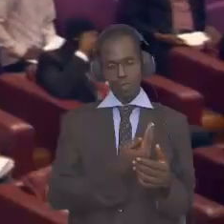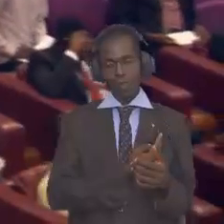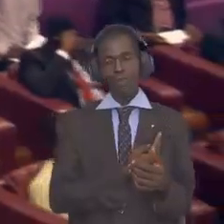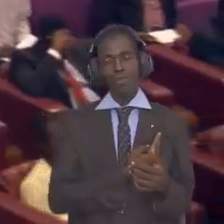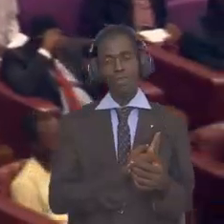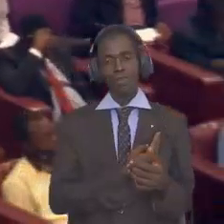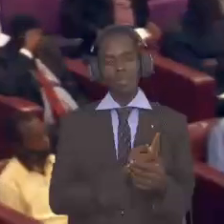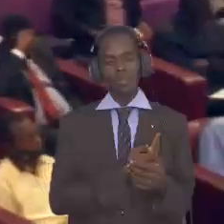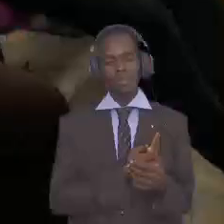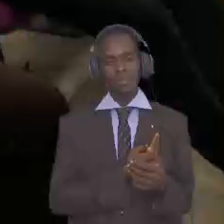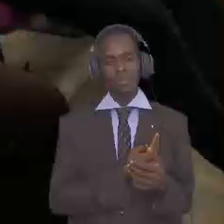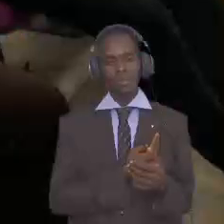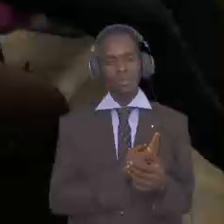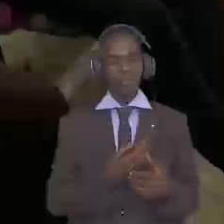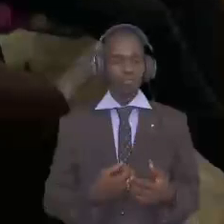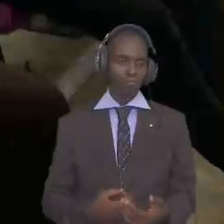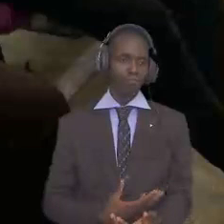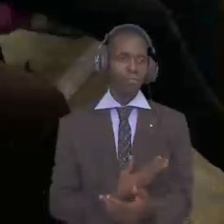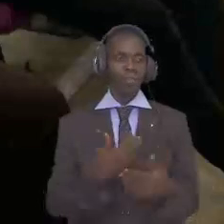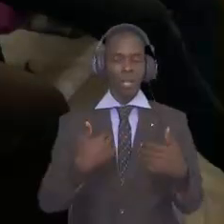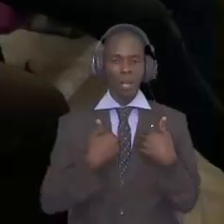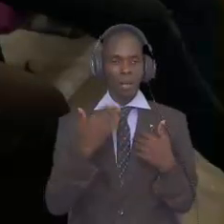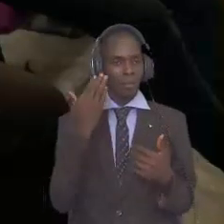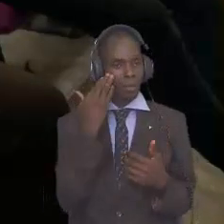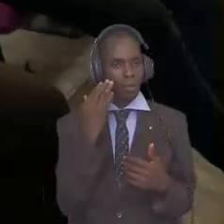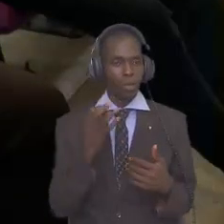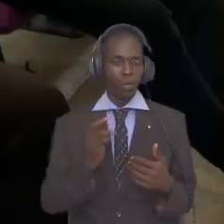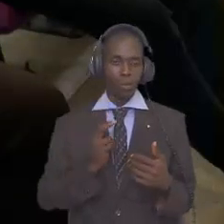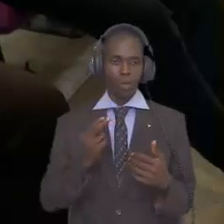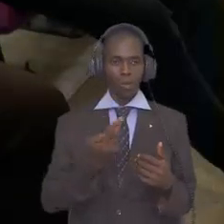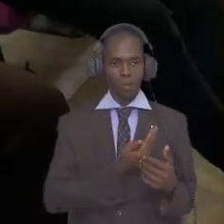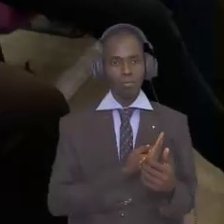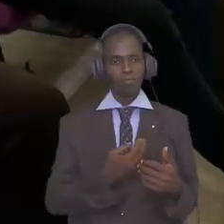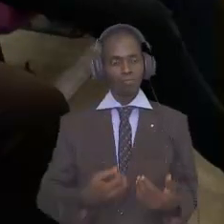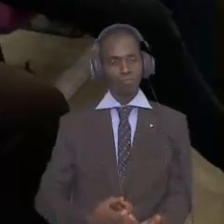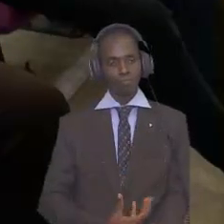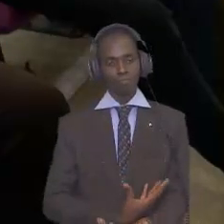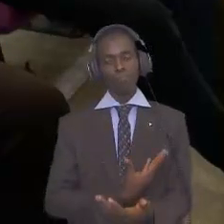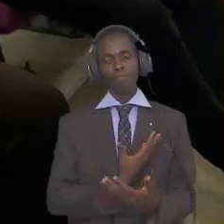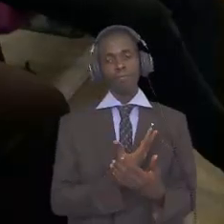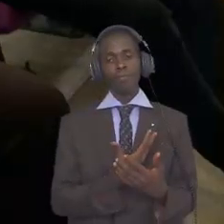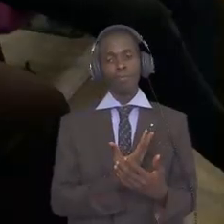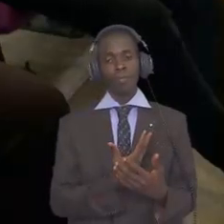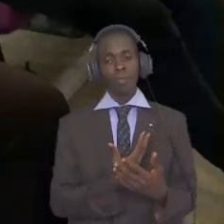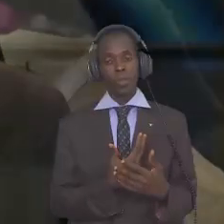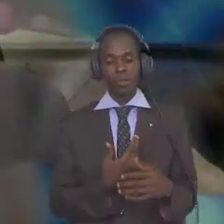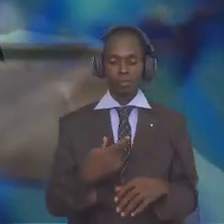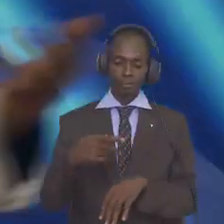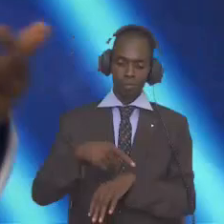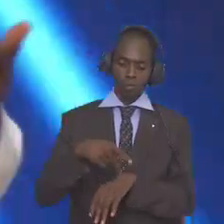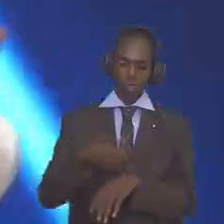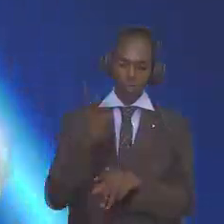Acknowledged us in part. Acknowledged us in part. Paul just coming out